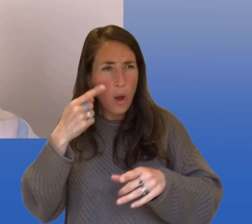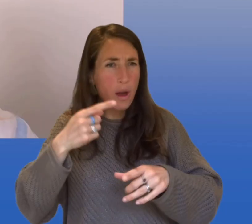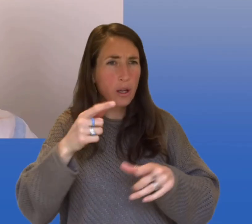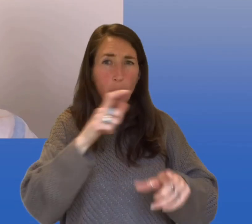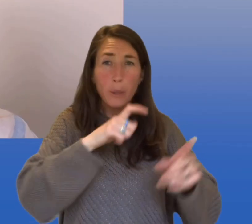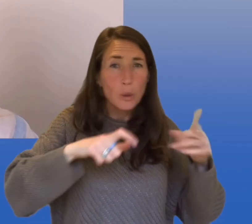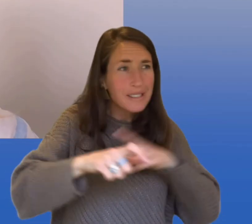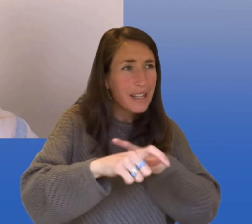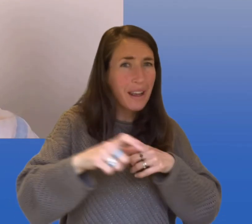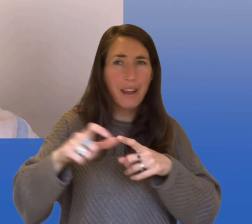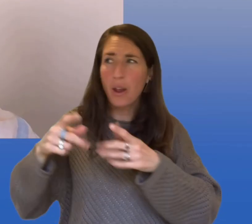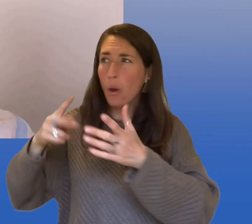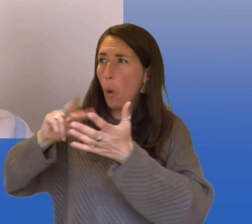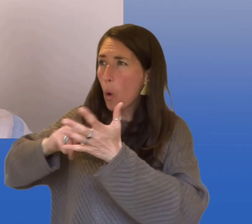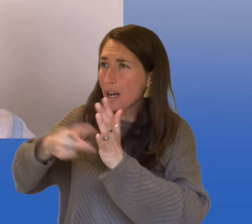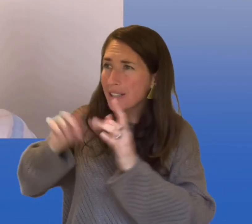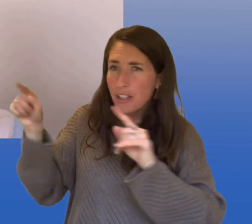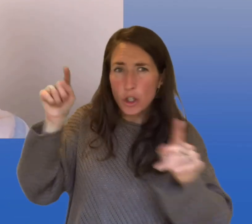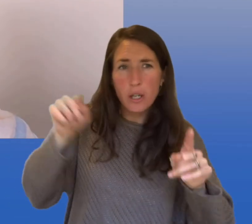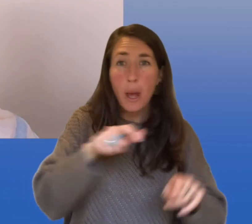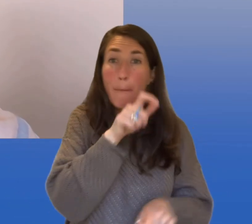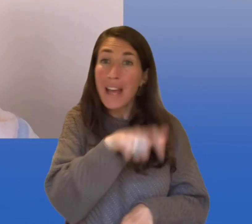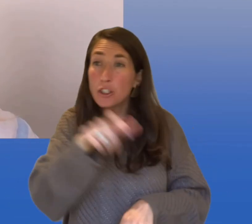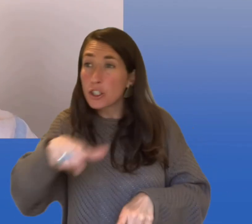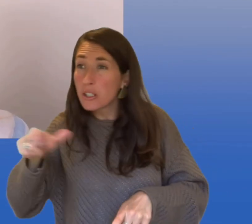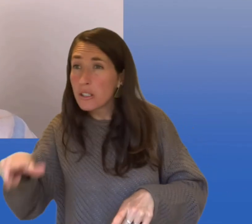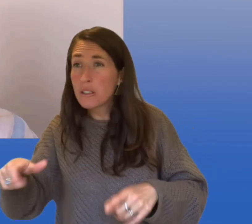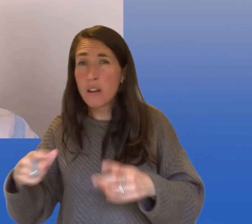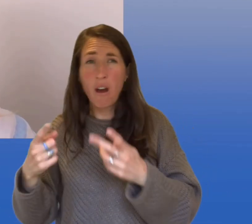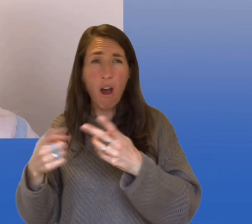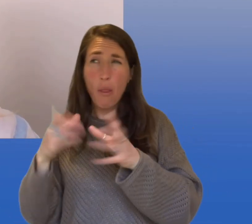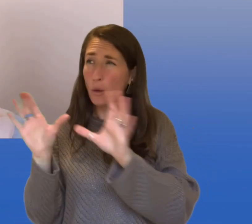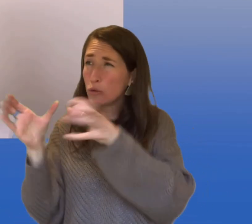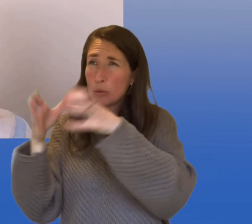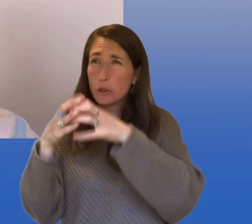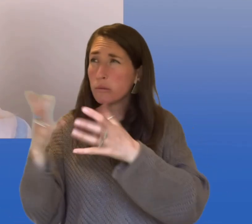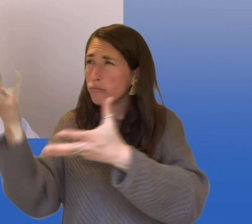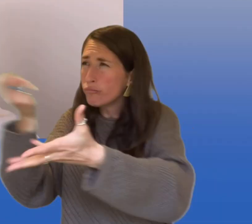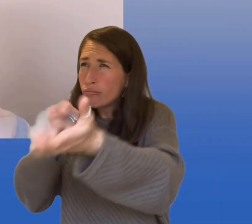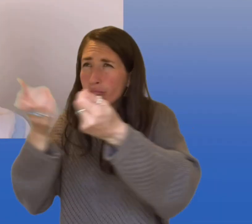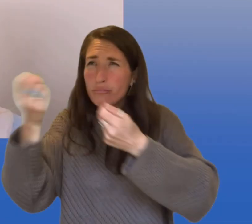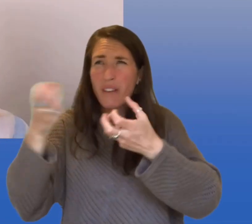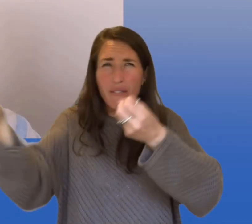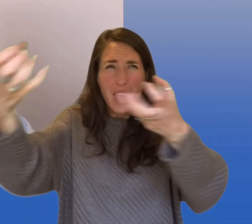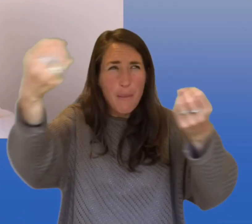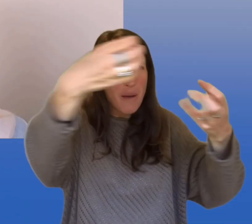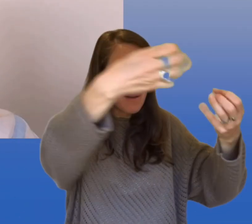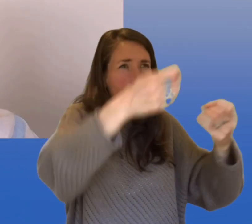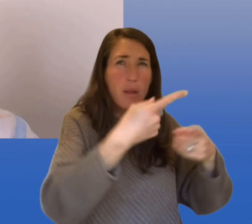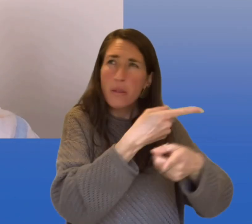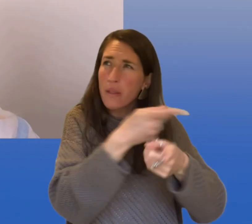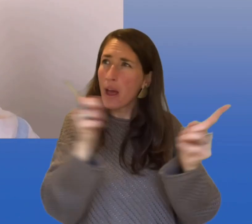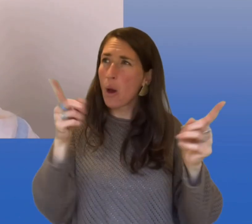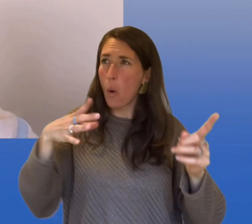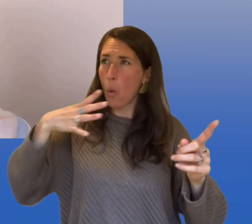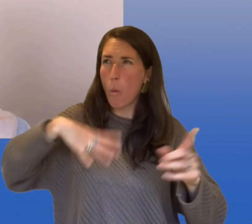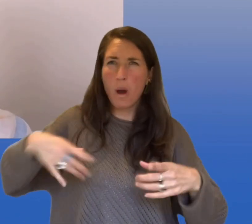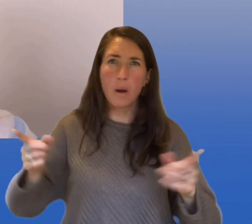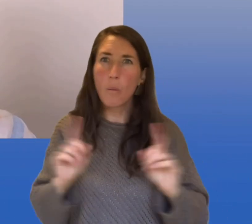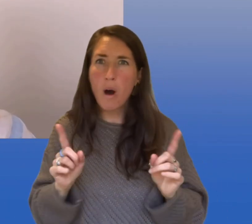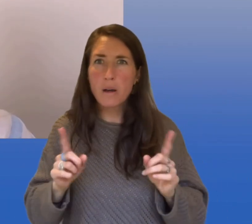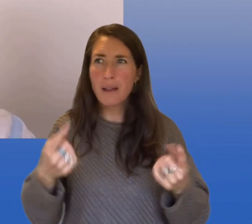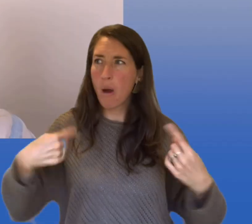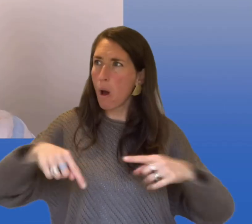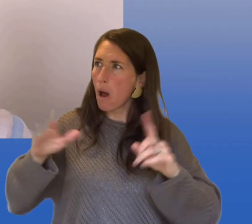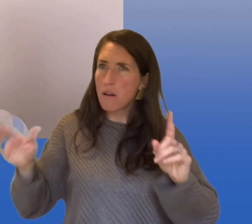patient voices, third sector voices, other stakeholders, and laid out across all of our services what we want to achieve in